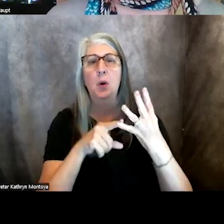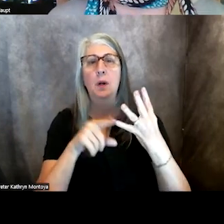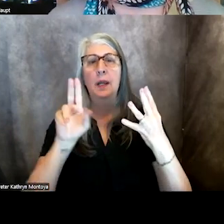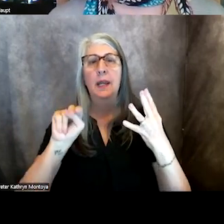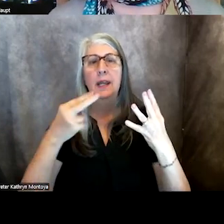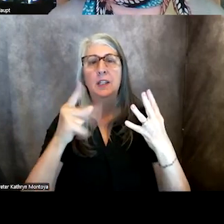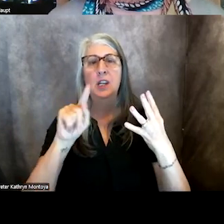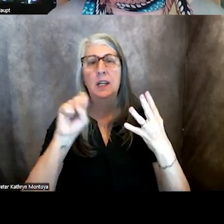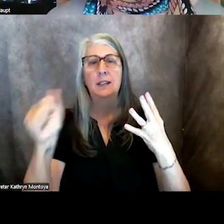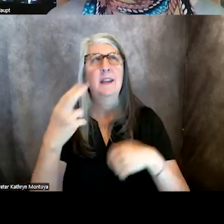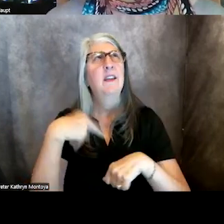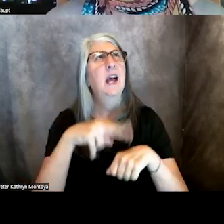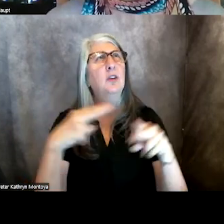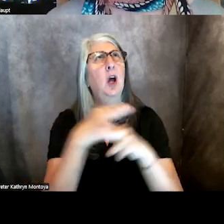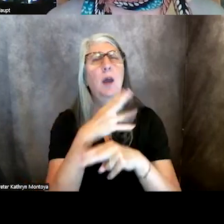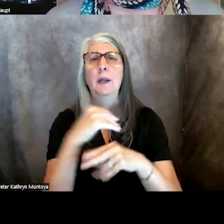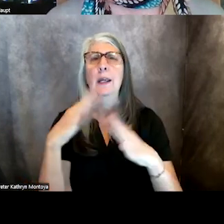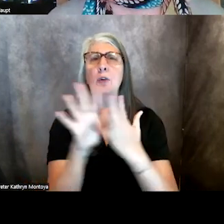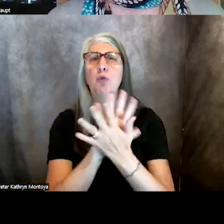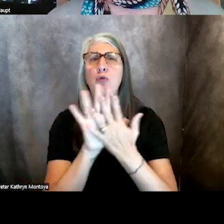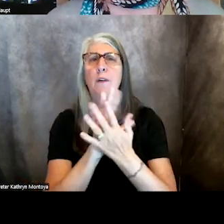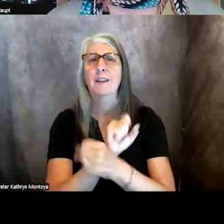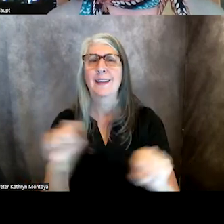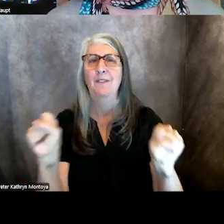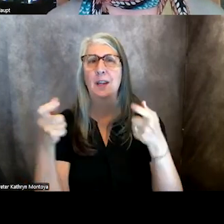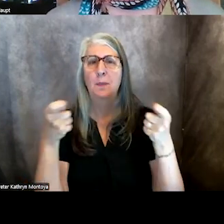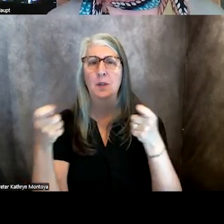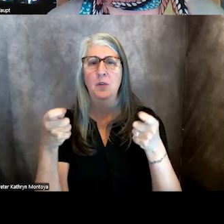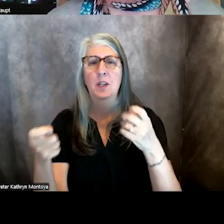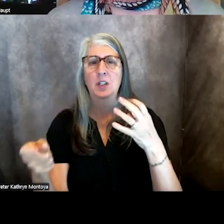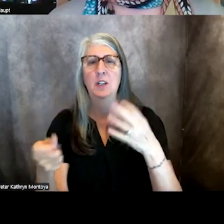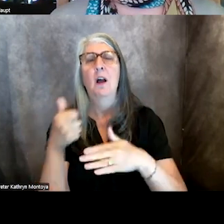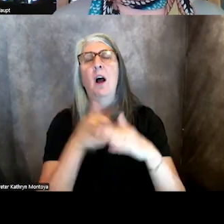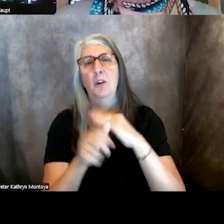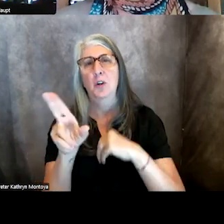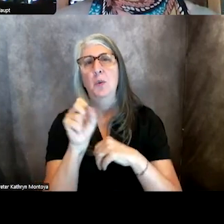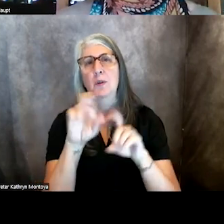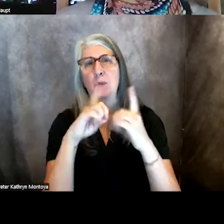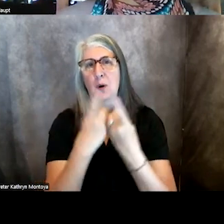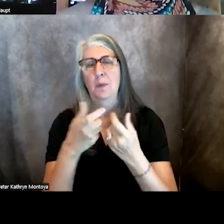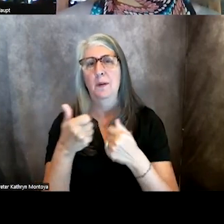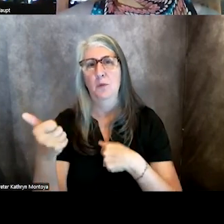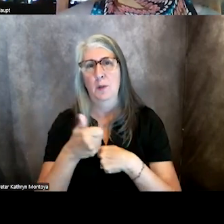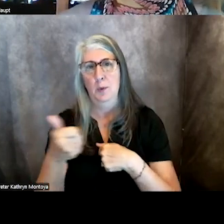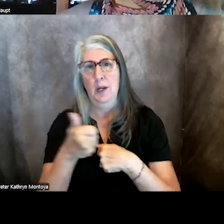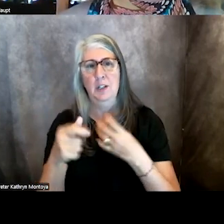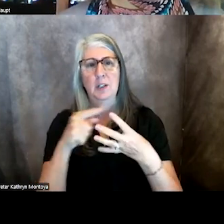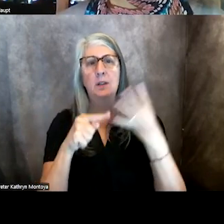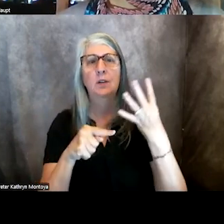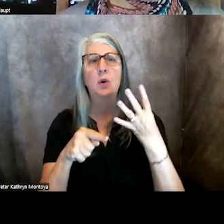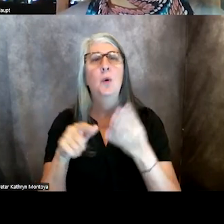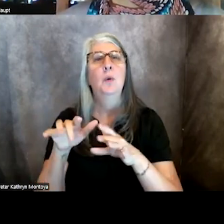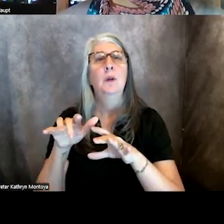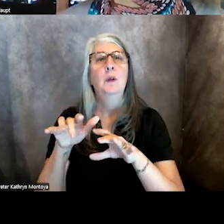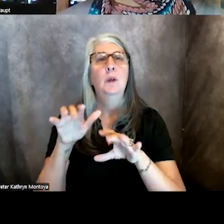and Traffic Safety Administration under the U.S. Department of Transportation. So everybody put in your choice in